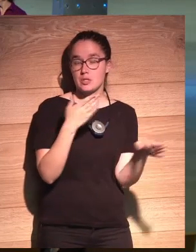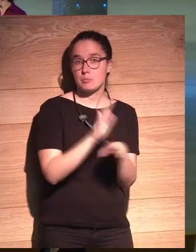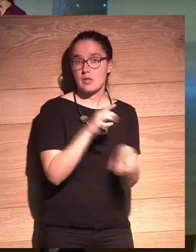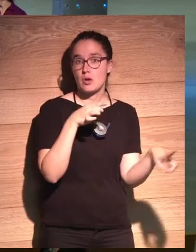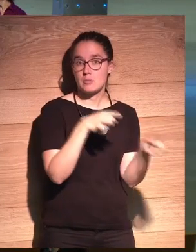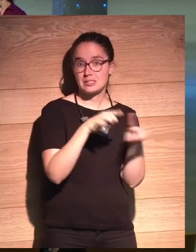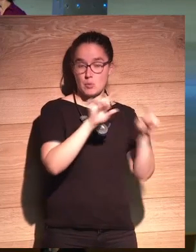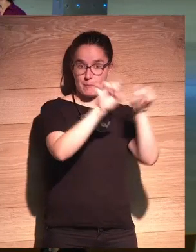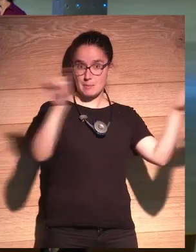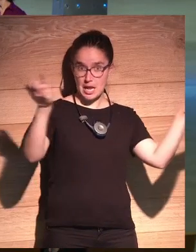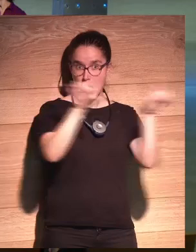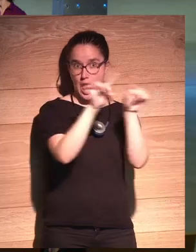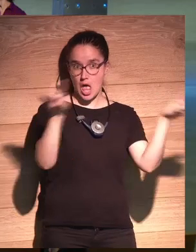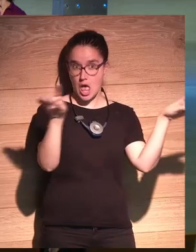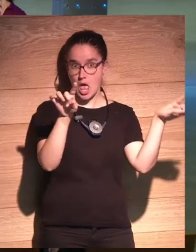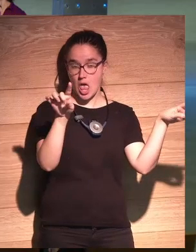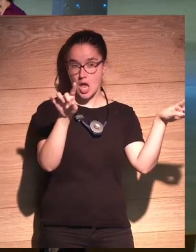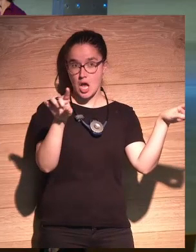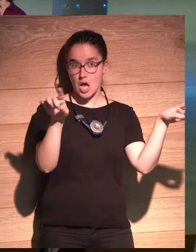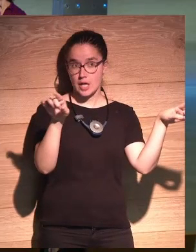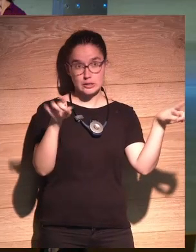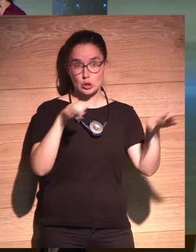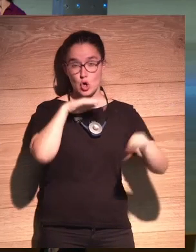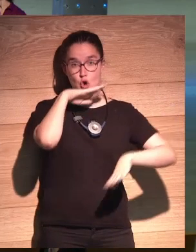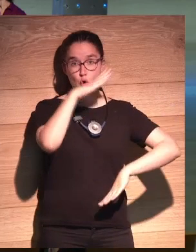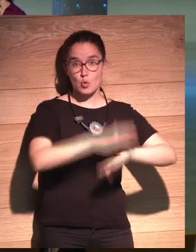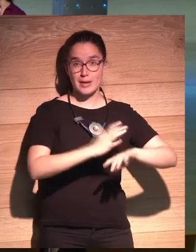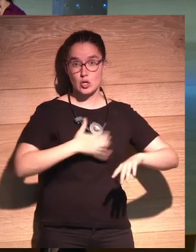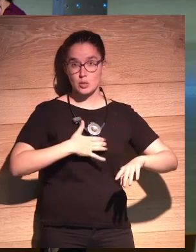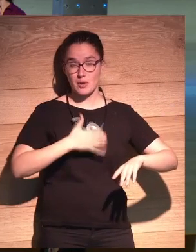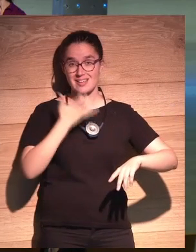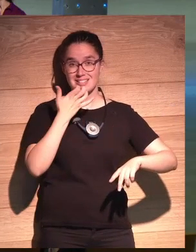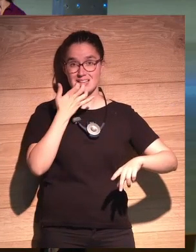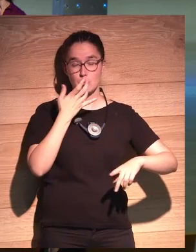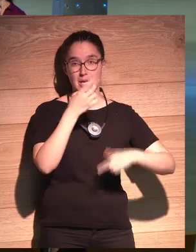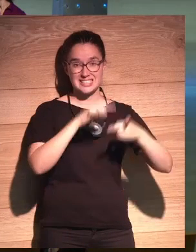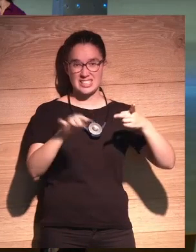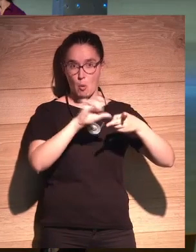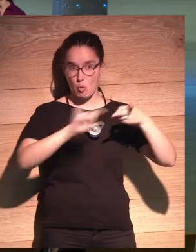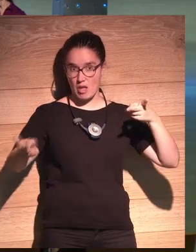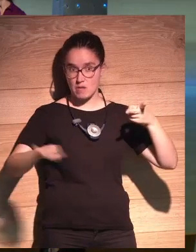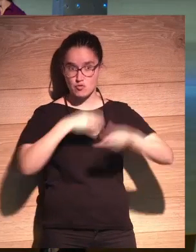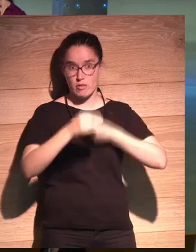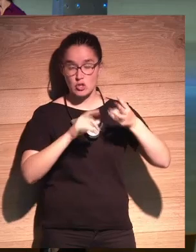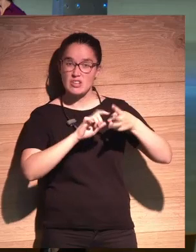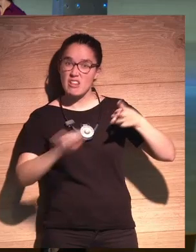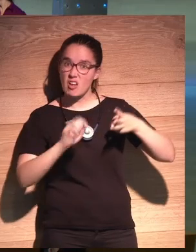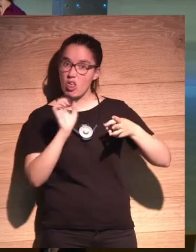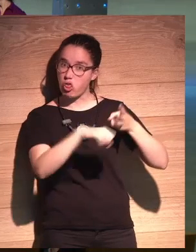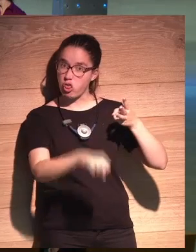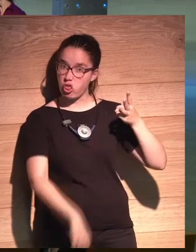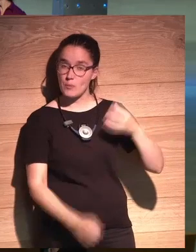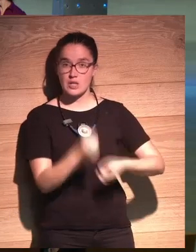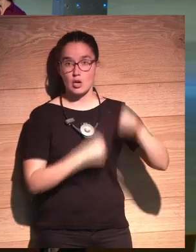be more interested in the social part, the first row of goals. This